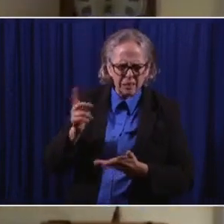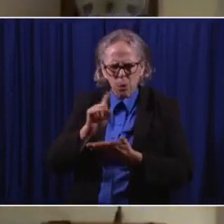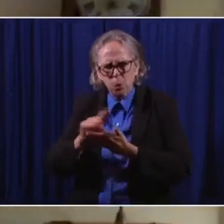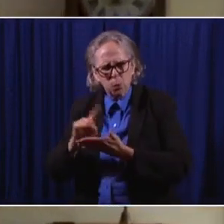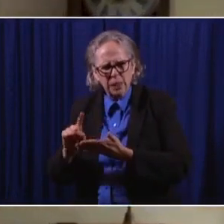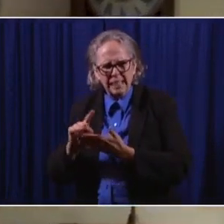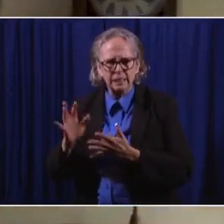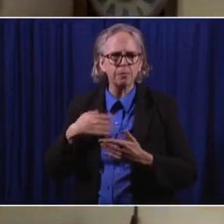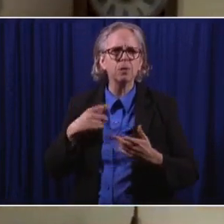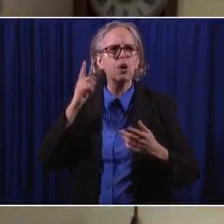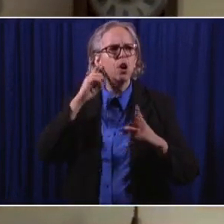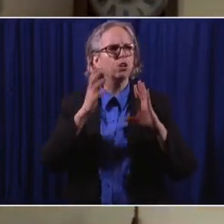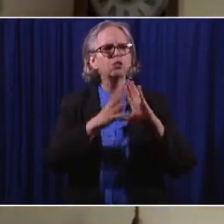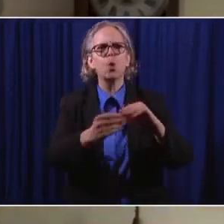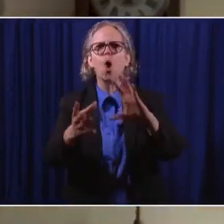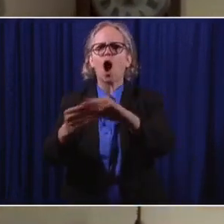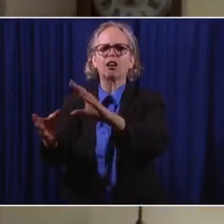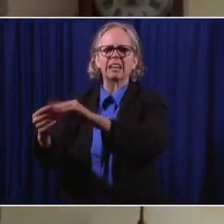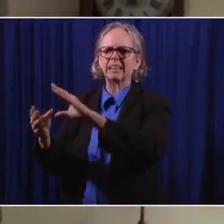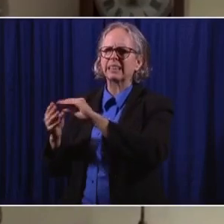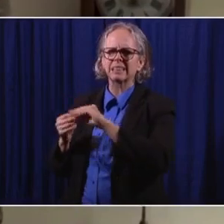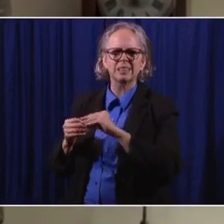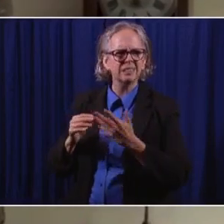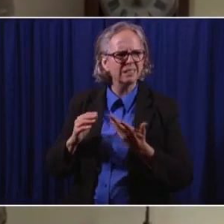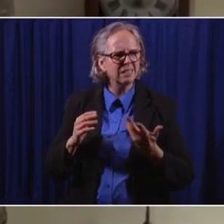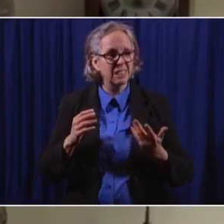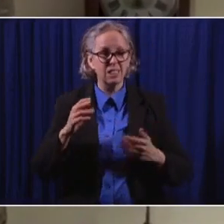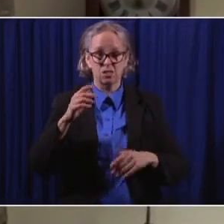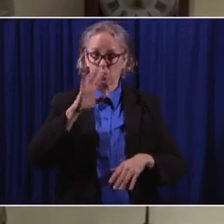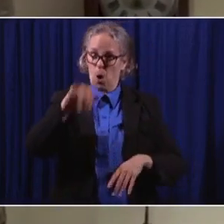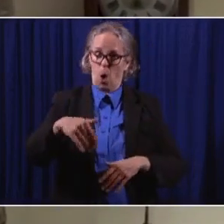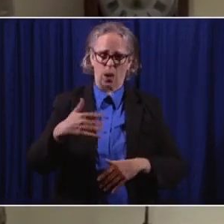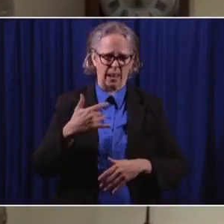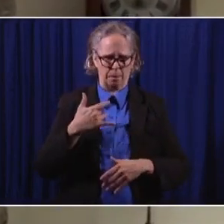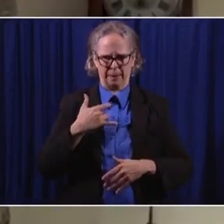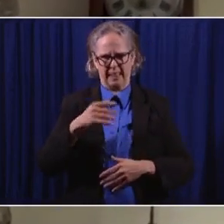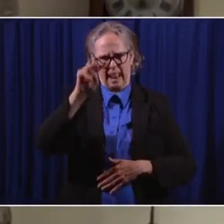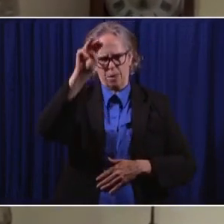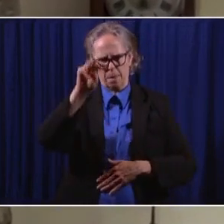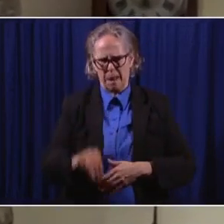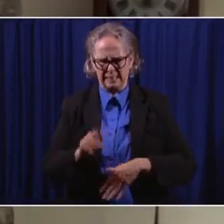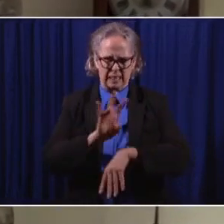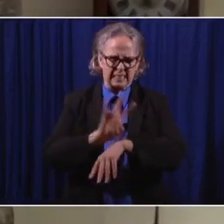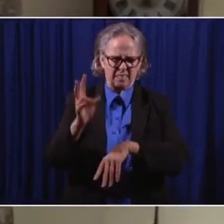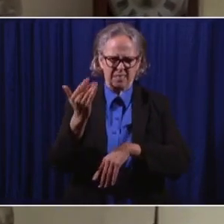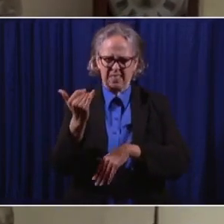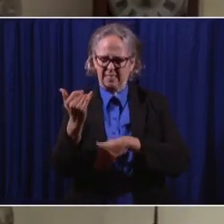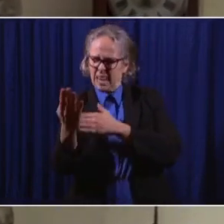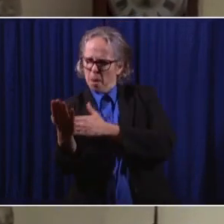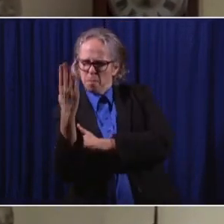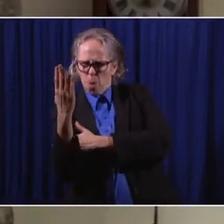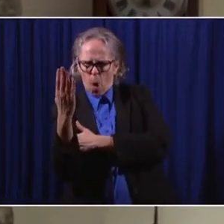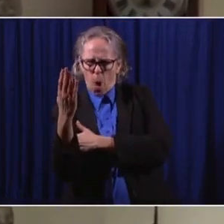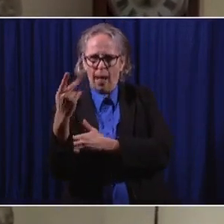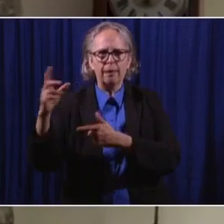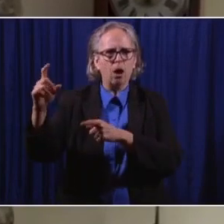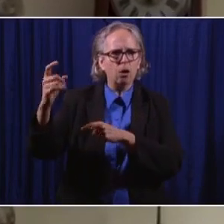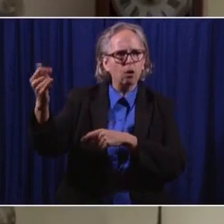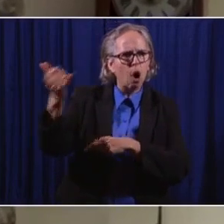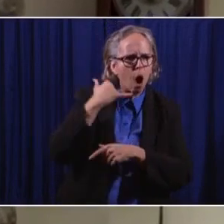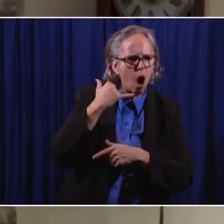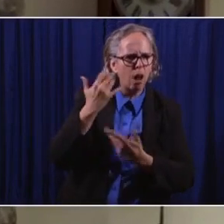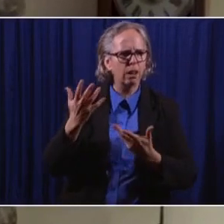Monday, 7:15 in the morning, we get on the phone with all our 113 health departments around the state, and they tell us, what they're seeing